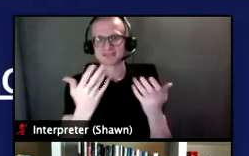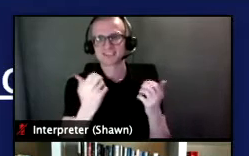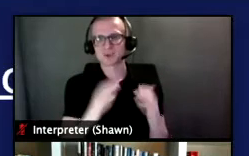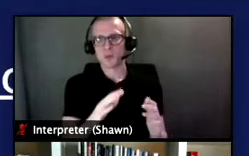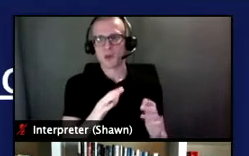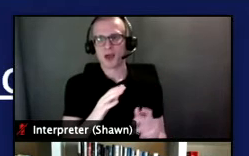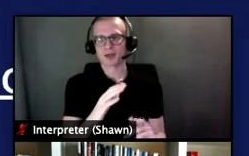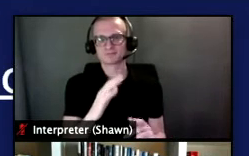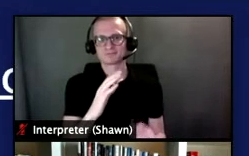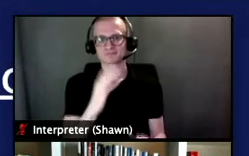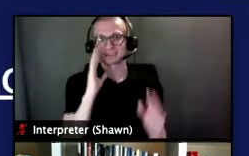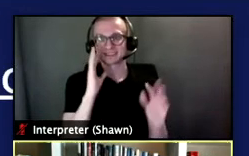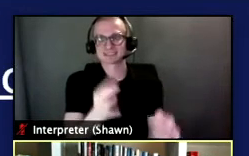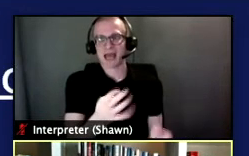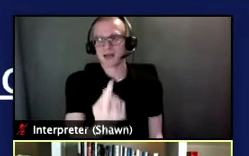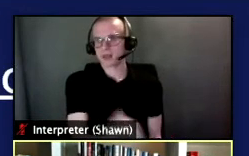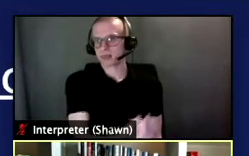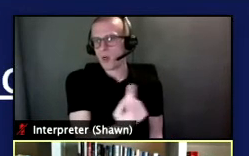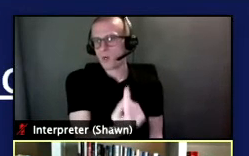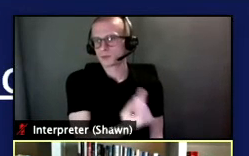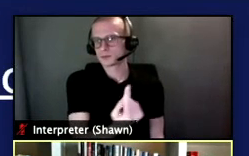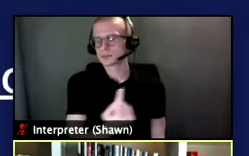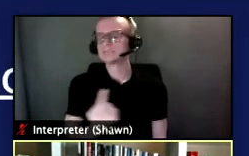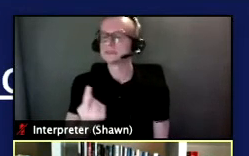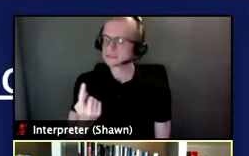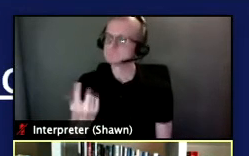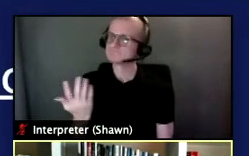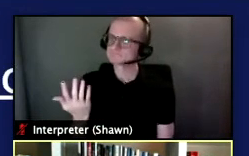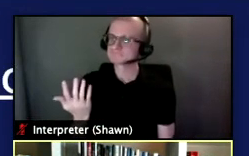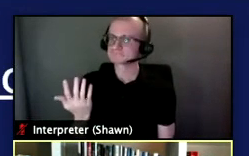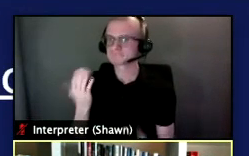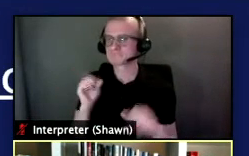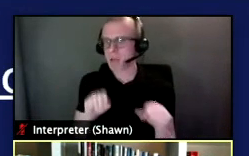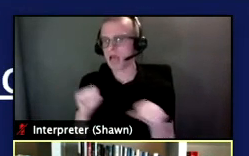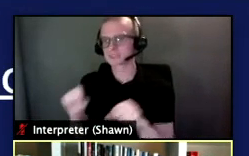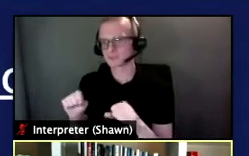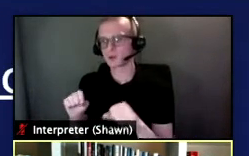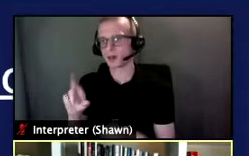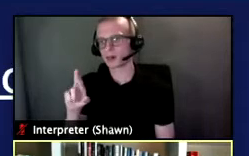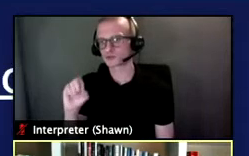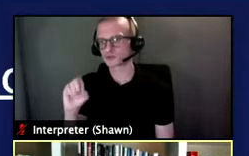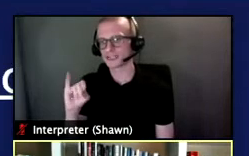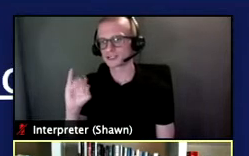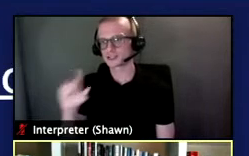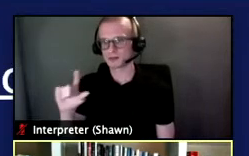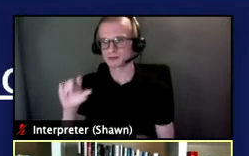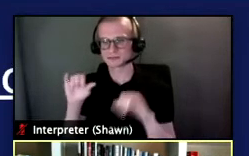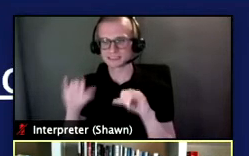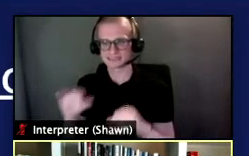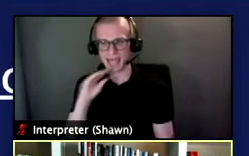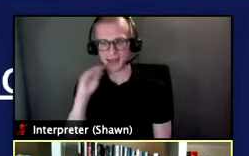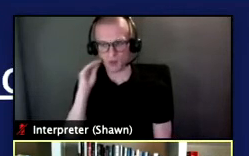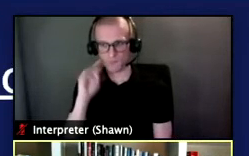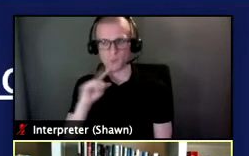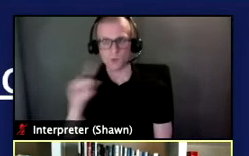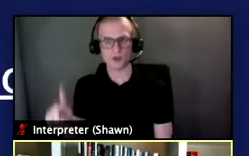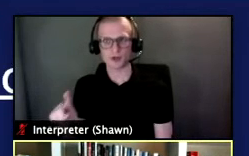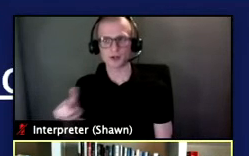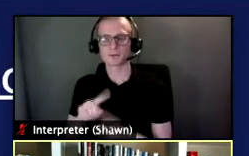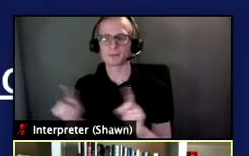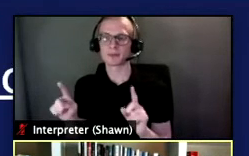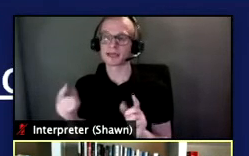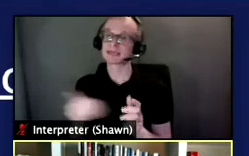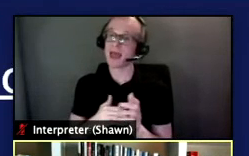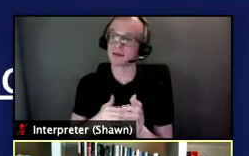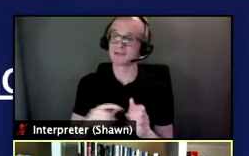it. I could imagine a regional stay-at-home order. Again, it would be directed first